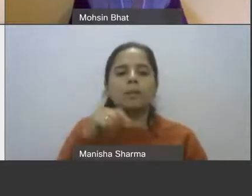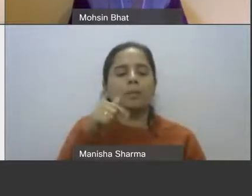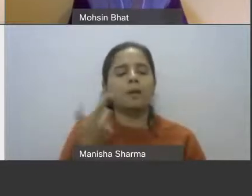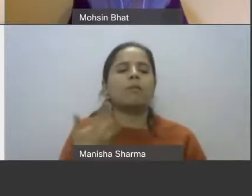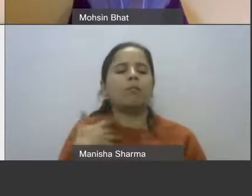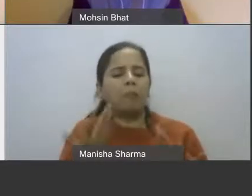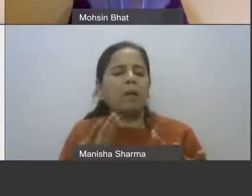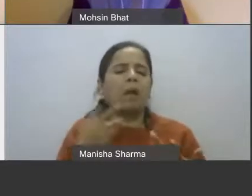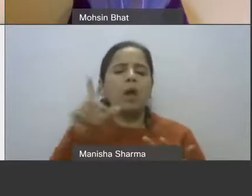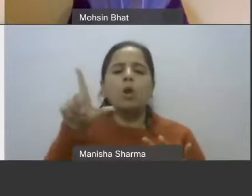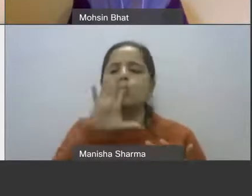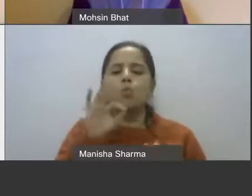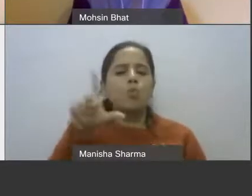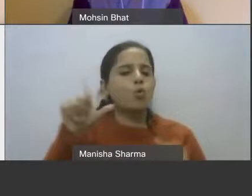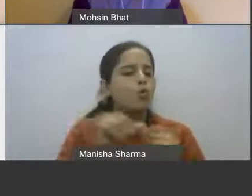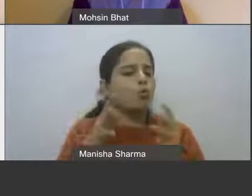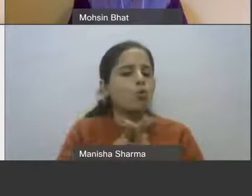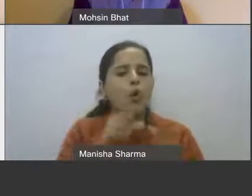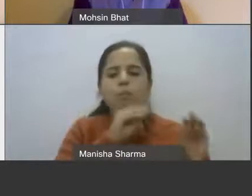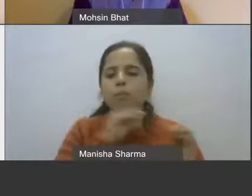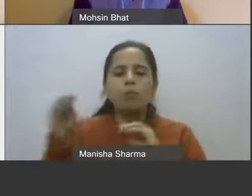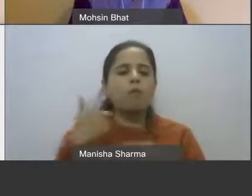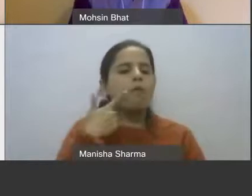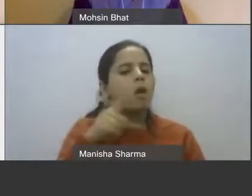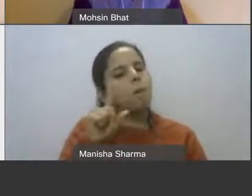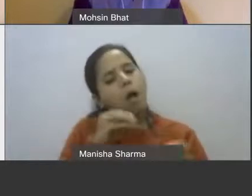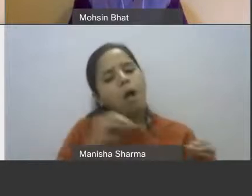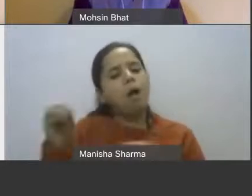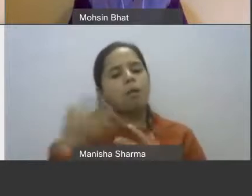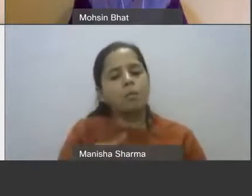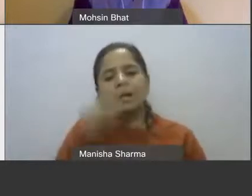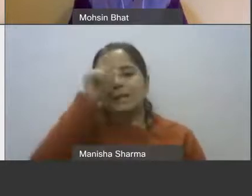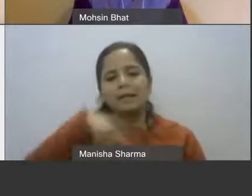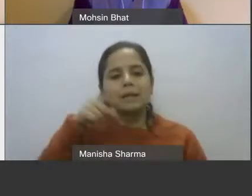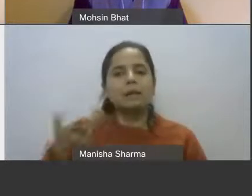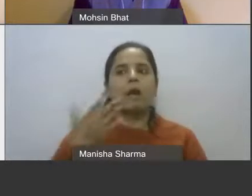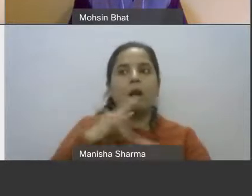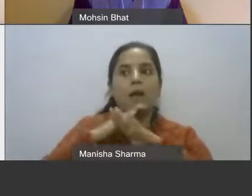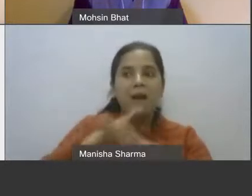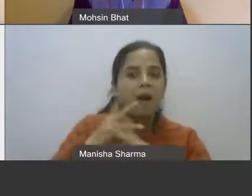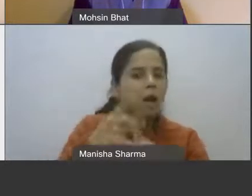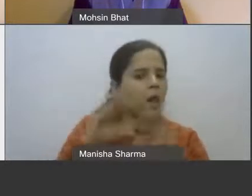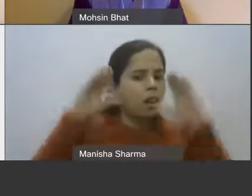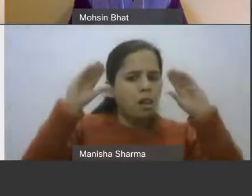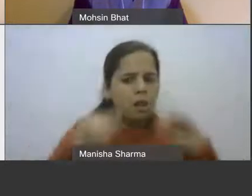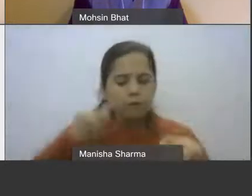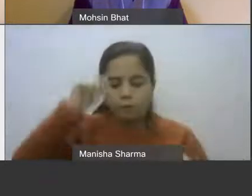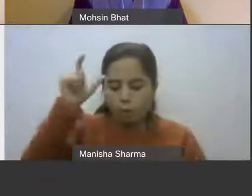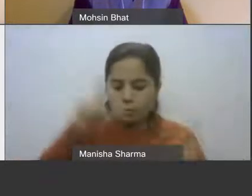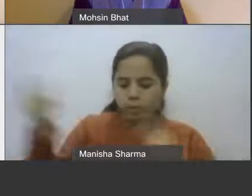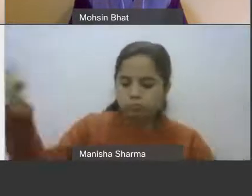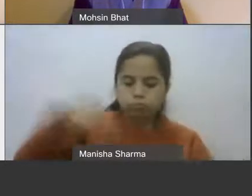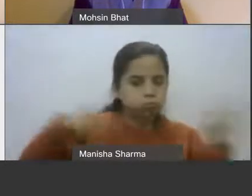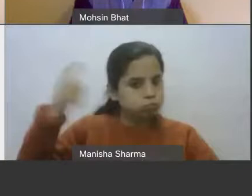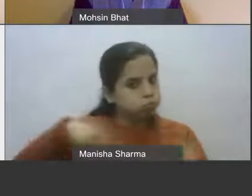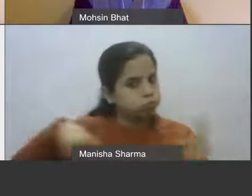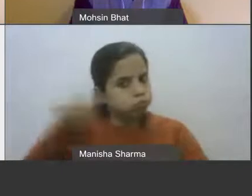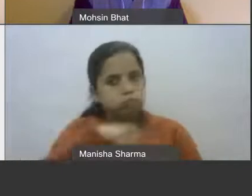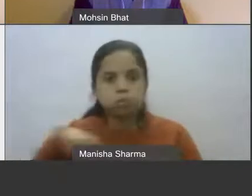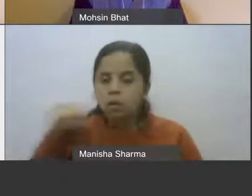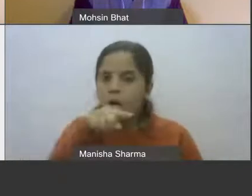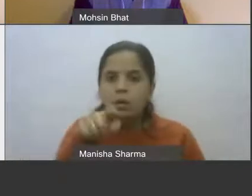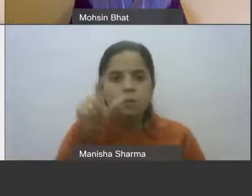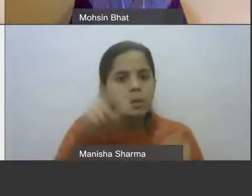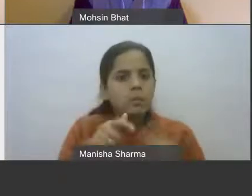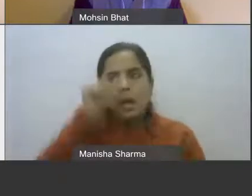country, for which in India there is very less legal protection for aliens or so-called foreigners who are not citizens, who are in the